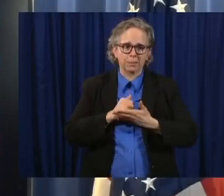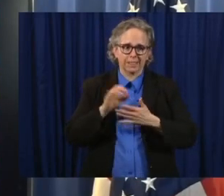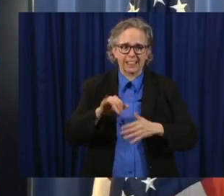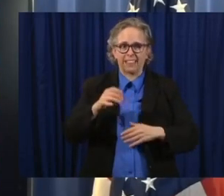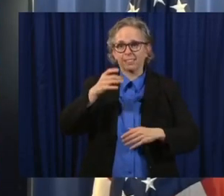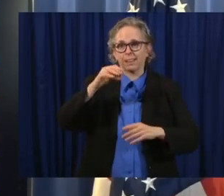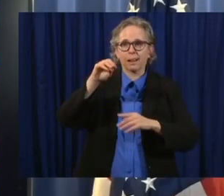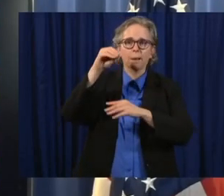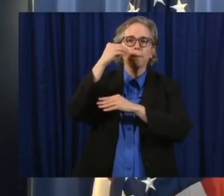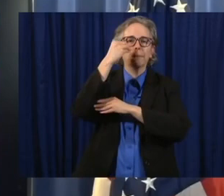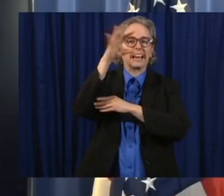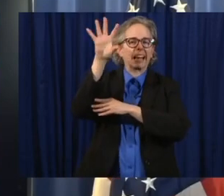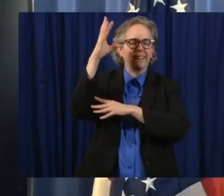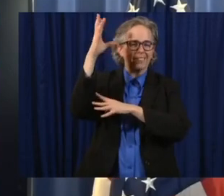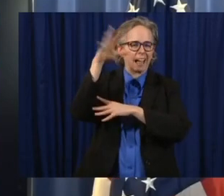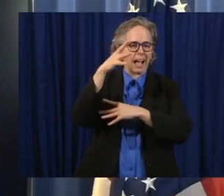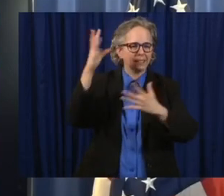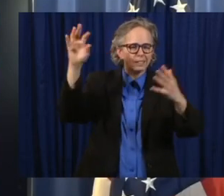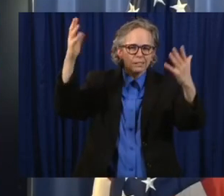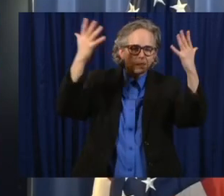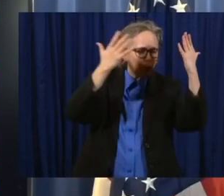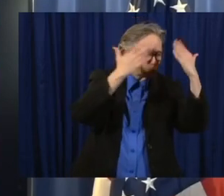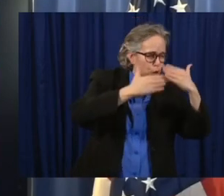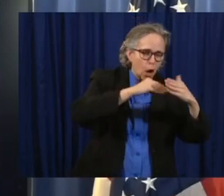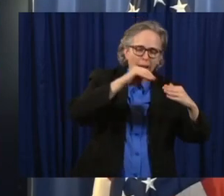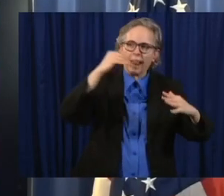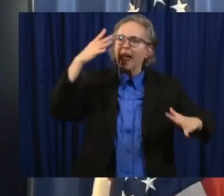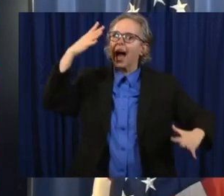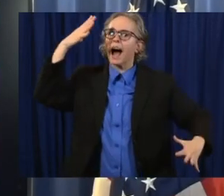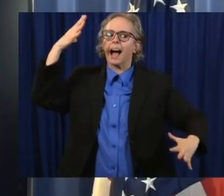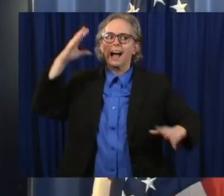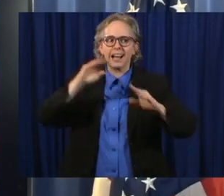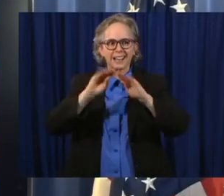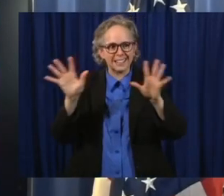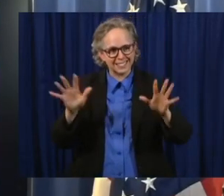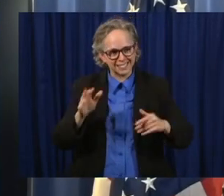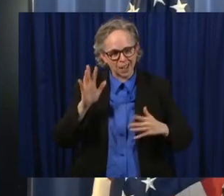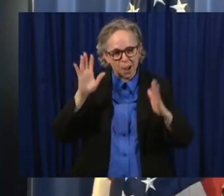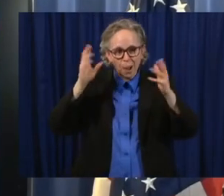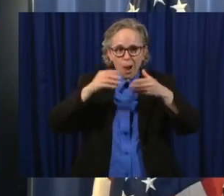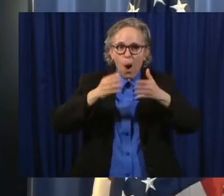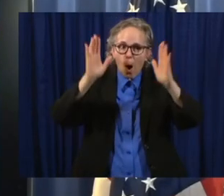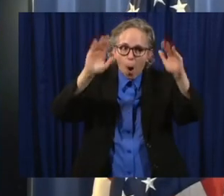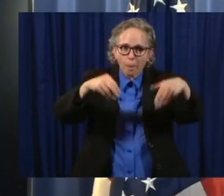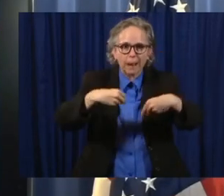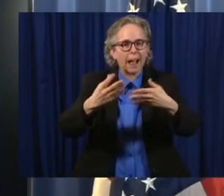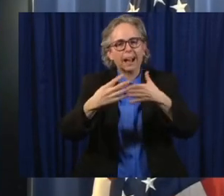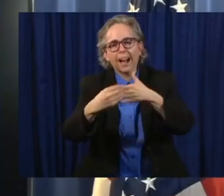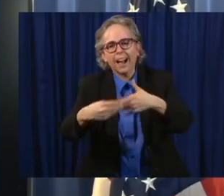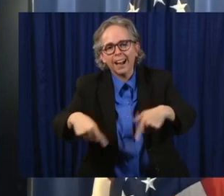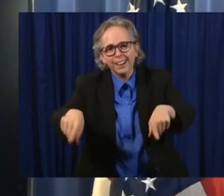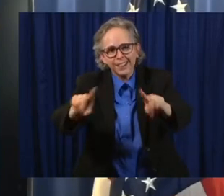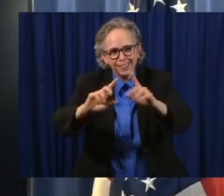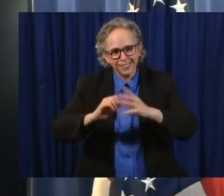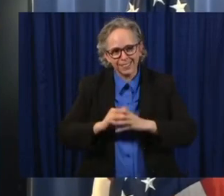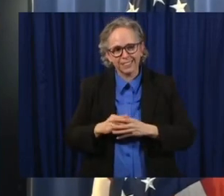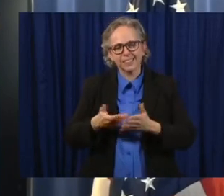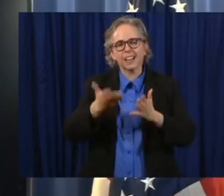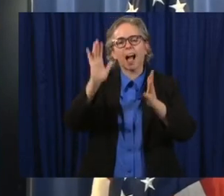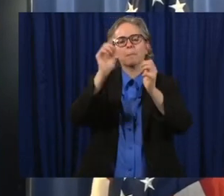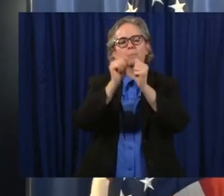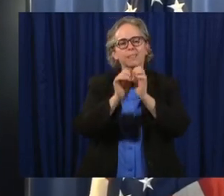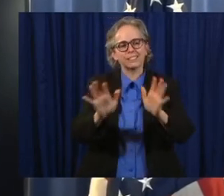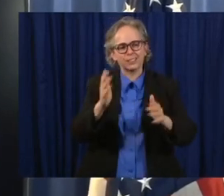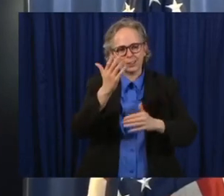the darkness, the arts inspire hope and will guide a way forward. May God bless you, each and every one of you,